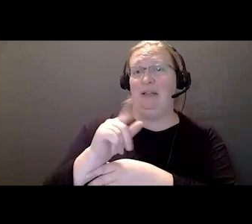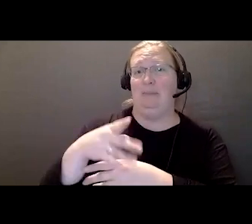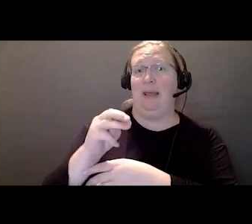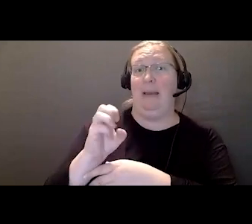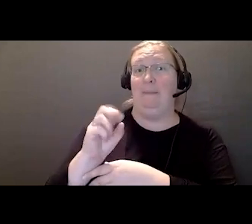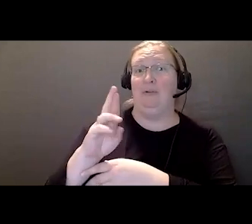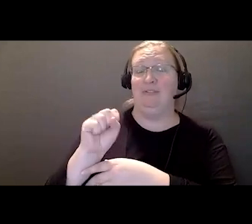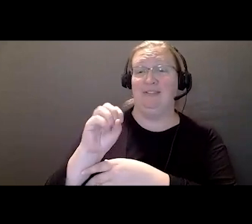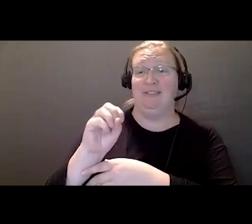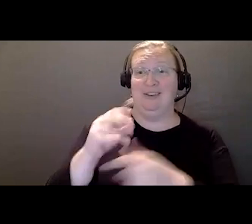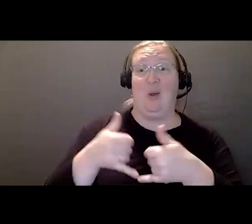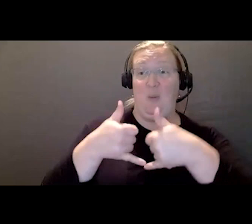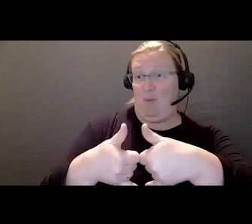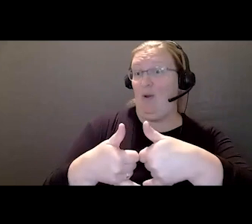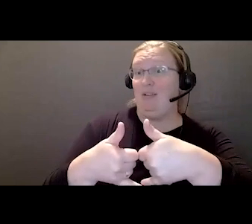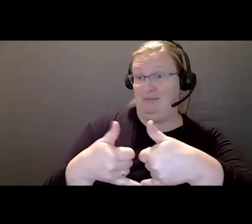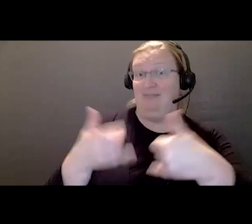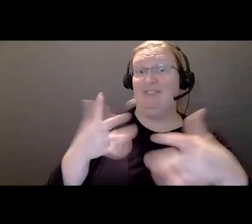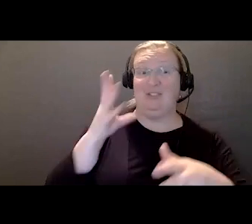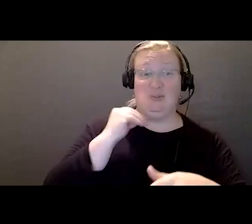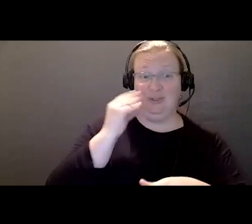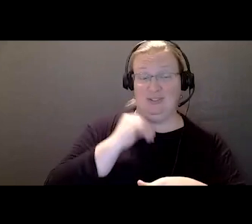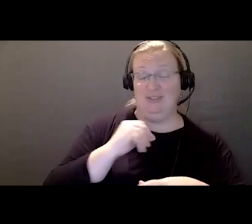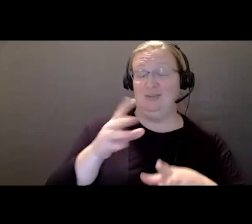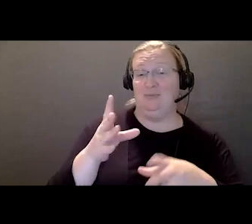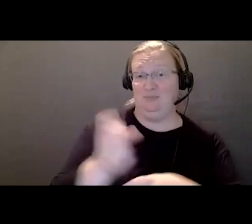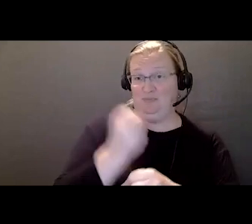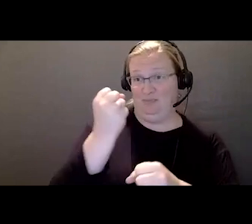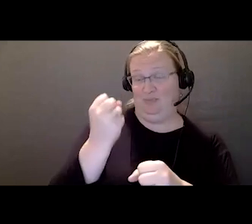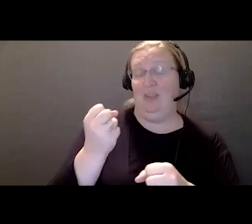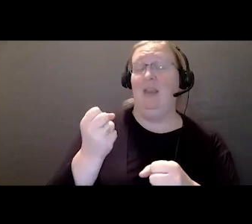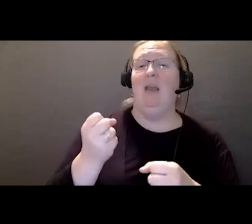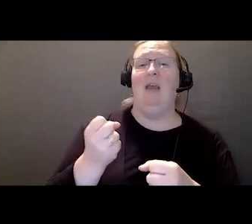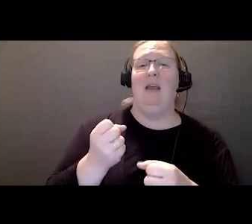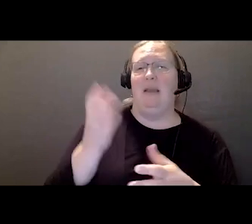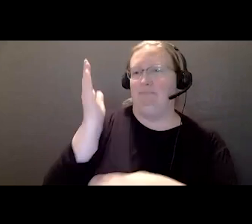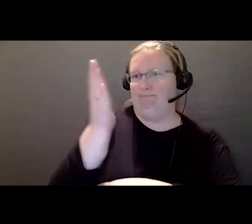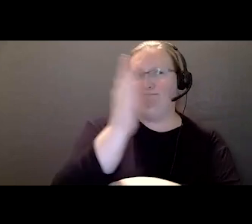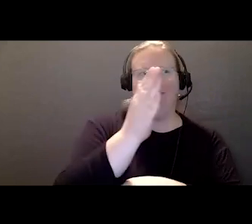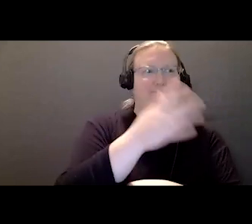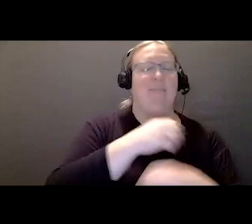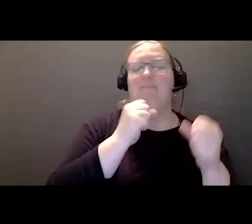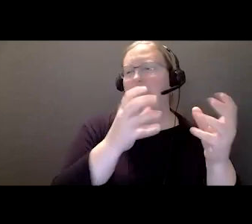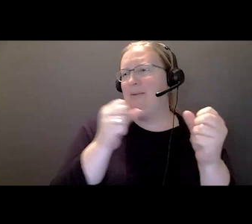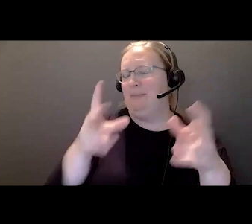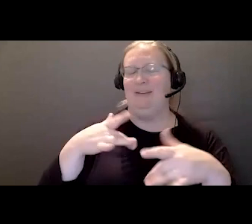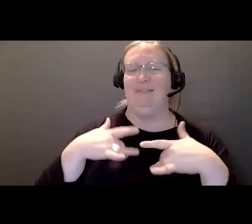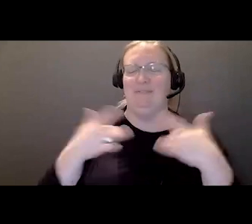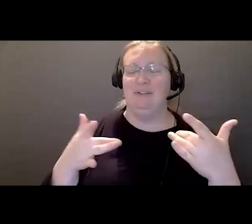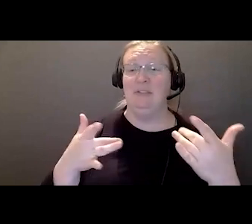and has been invited to several speaking engagements. She takes pride in being an advocate for inclusive